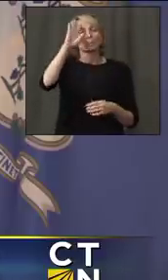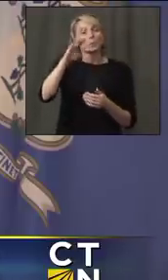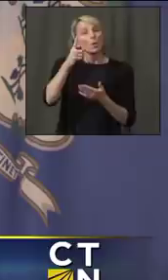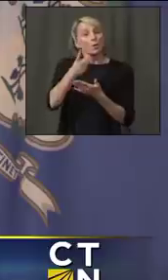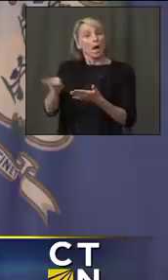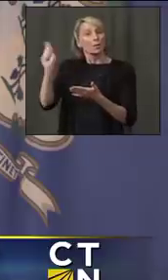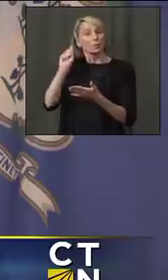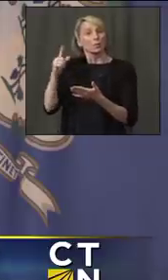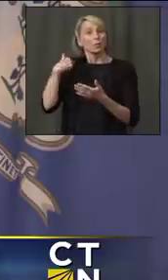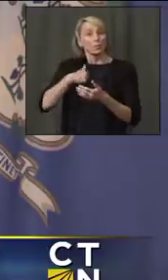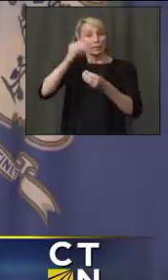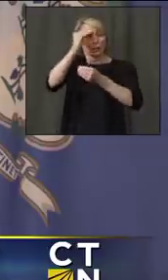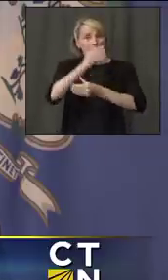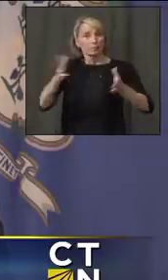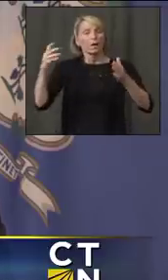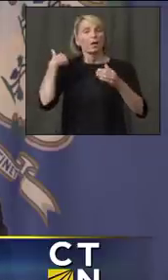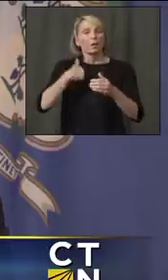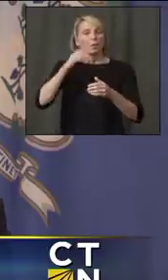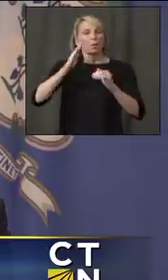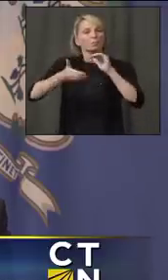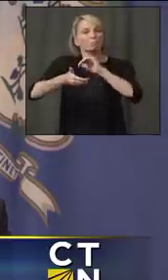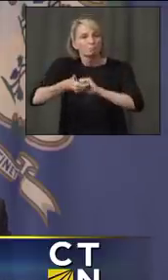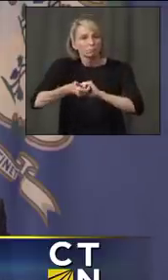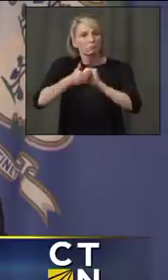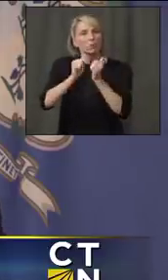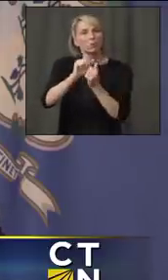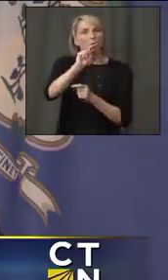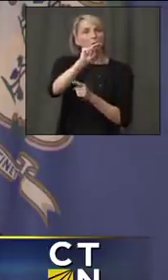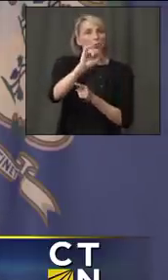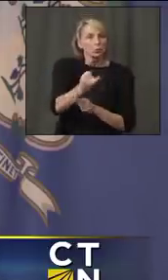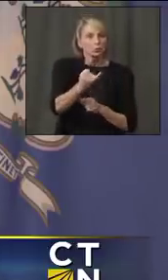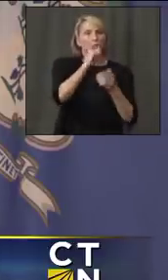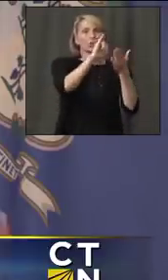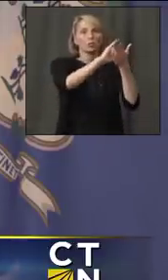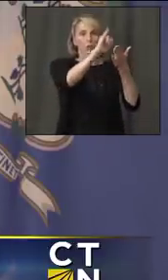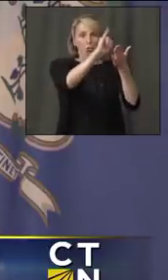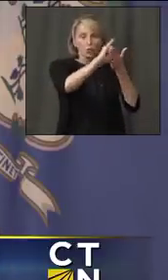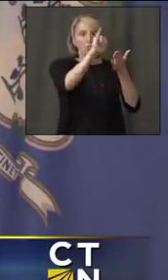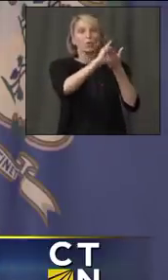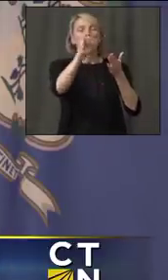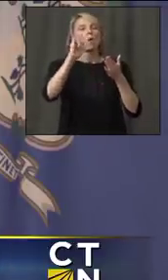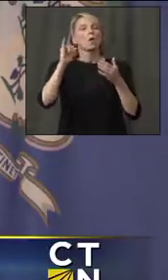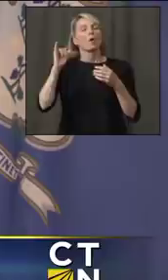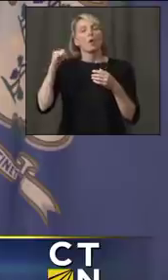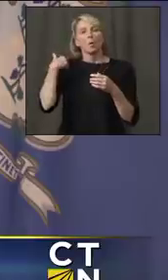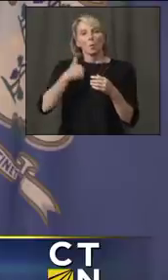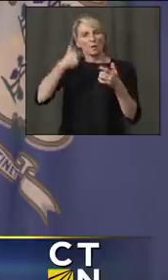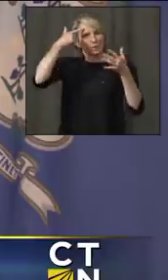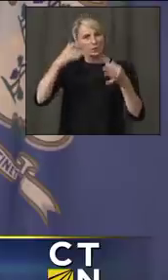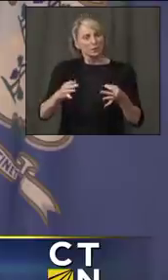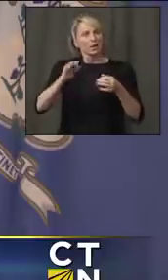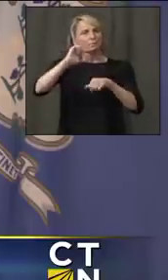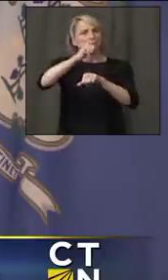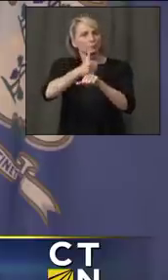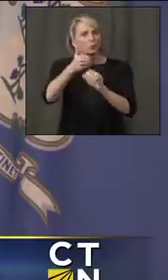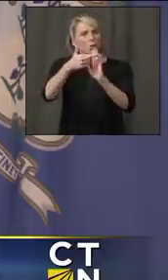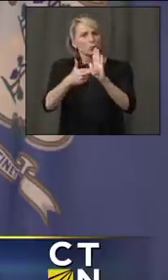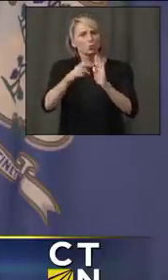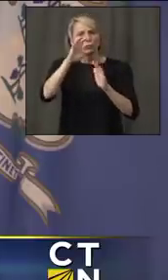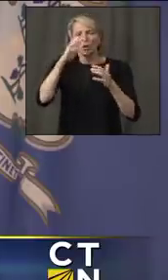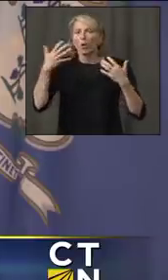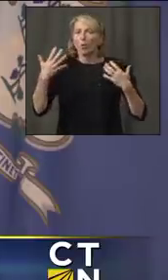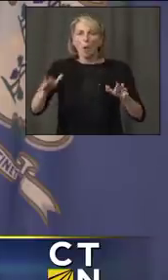New Jersey and New York in terms of a quarantine. We didn't want a lot of people flying in from those highly